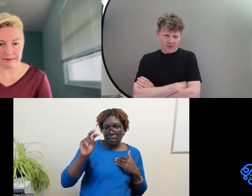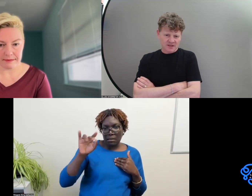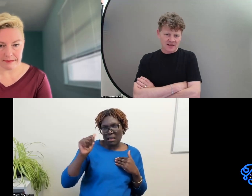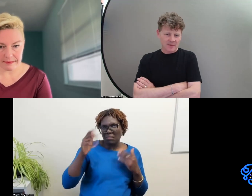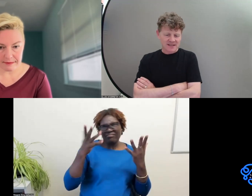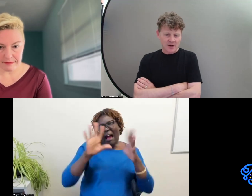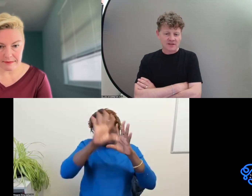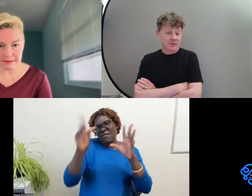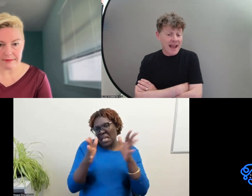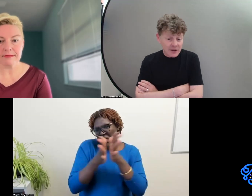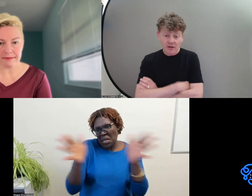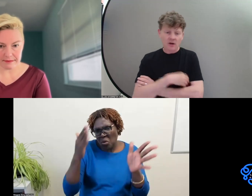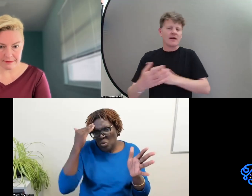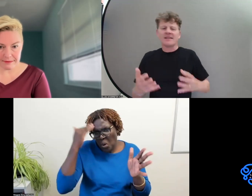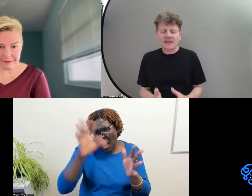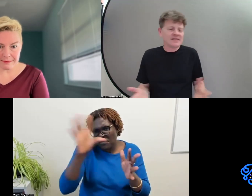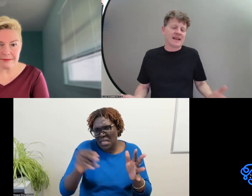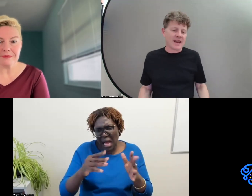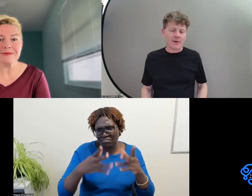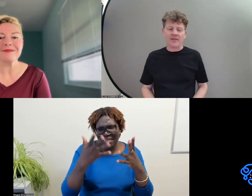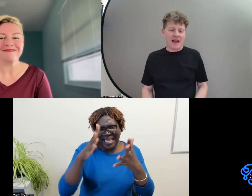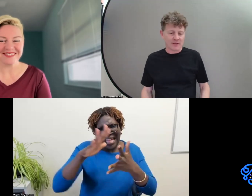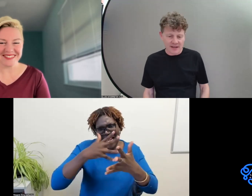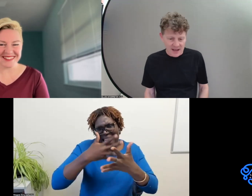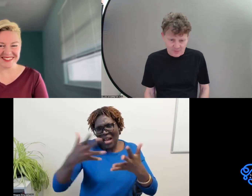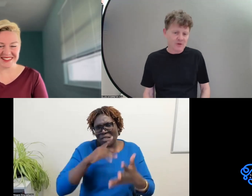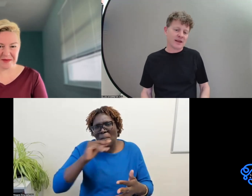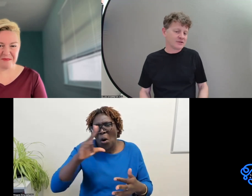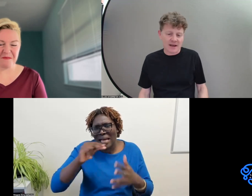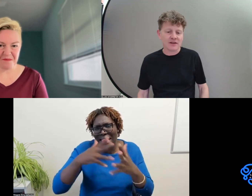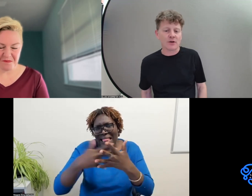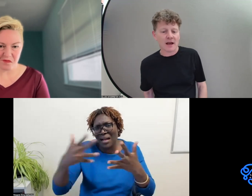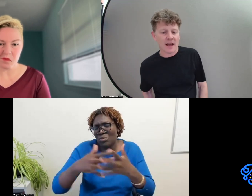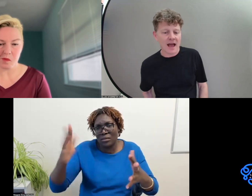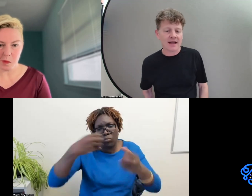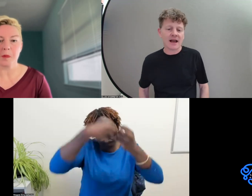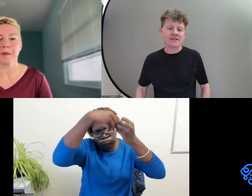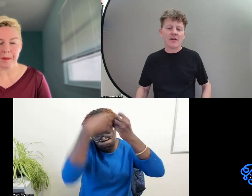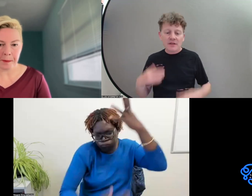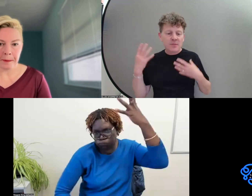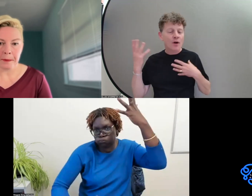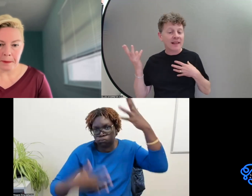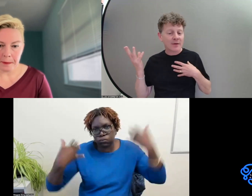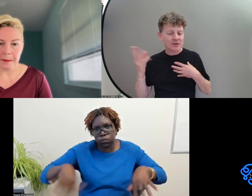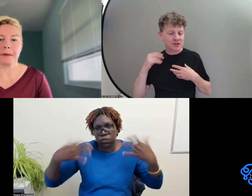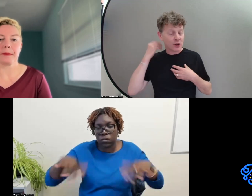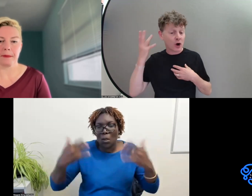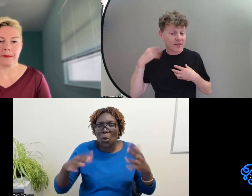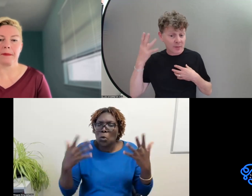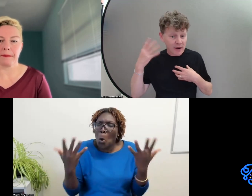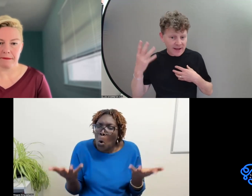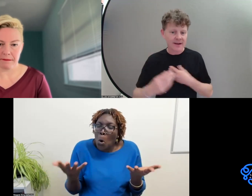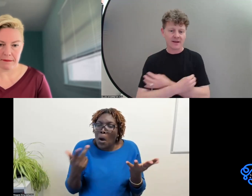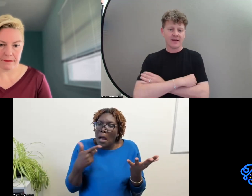if a person like myself is from Kenya, or let's say anywhere in the African diaspora, okay, so and has other spoken languages going on